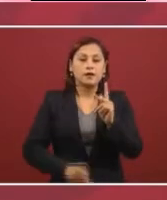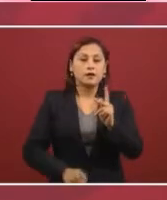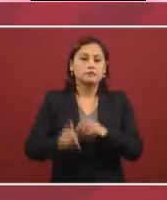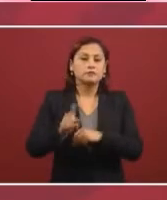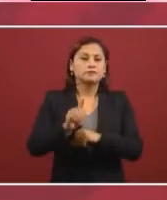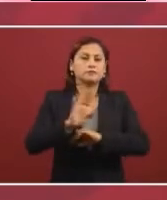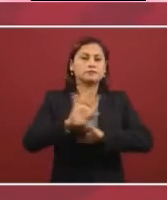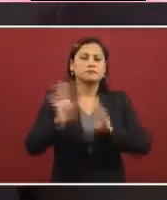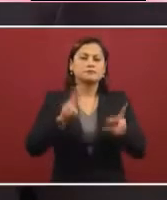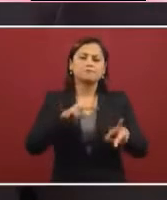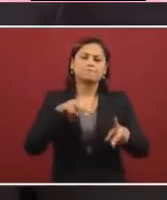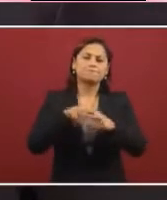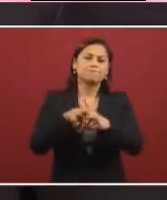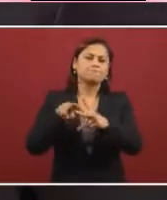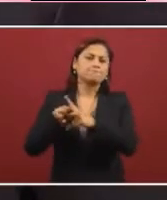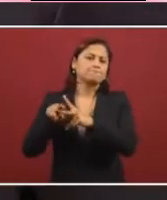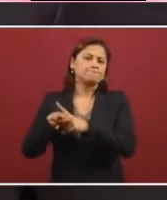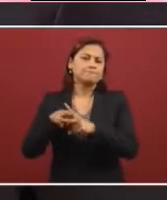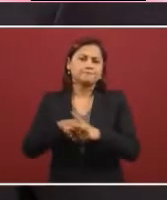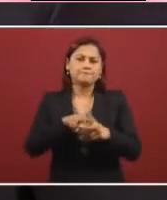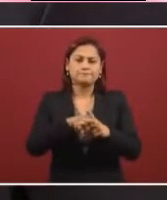the massacres